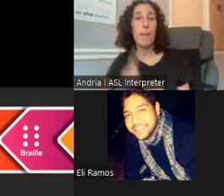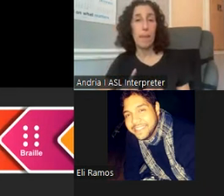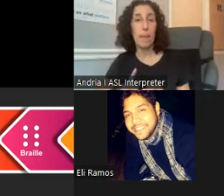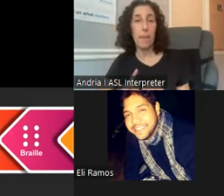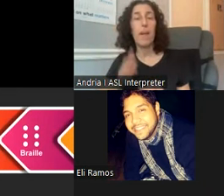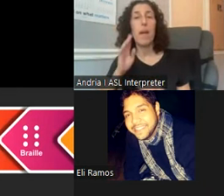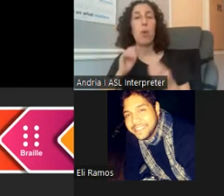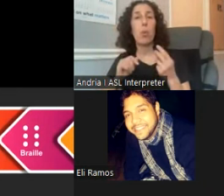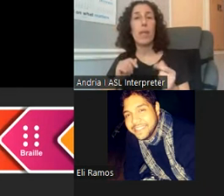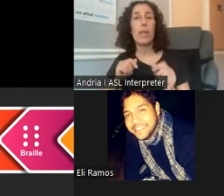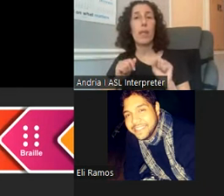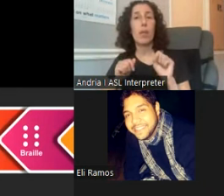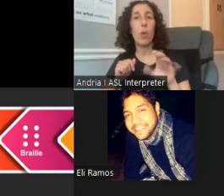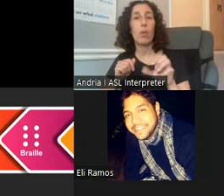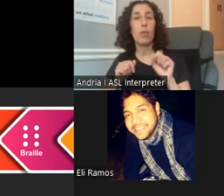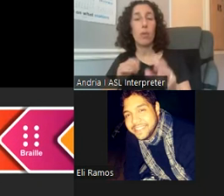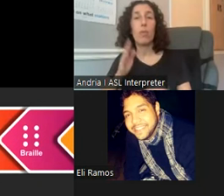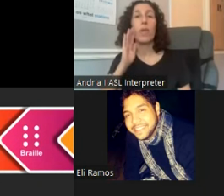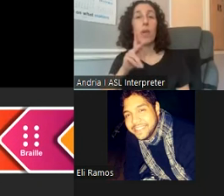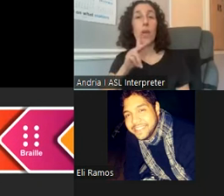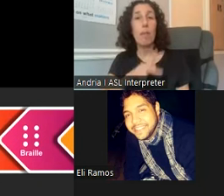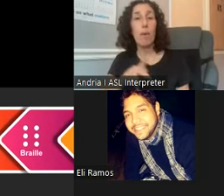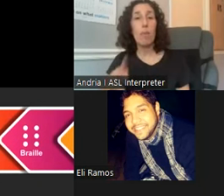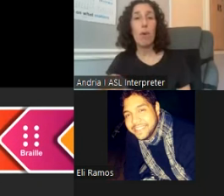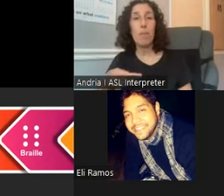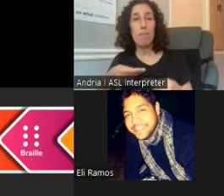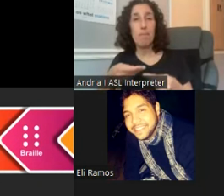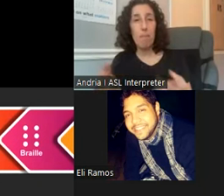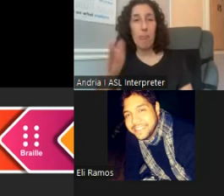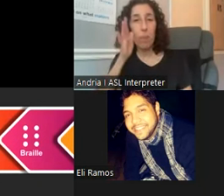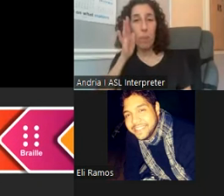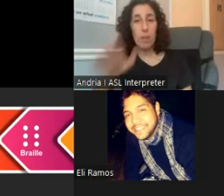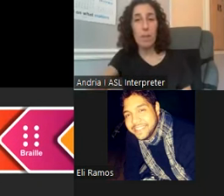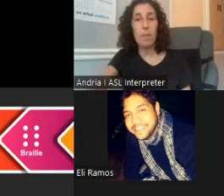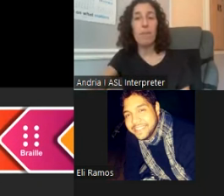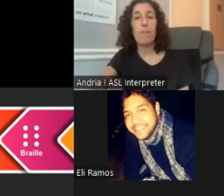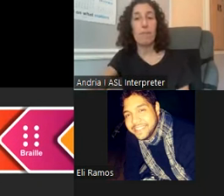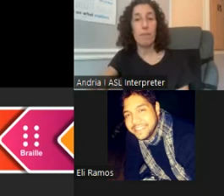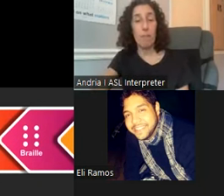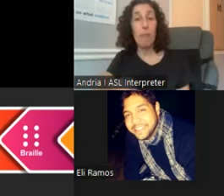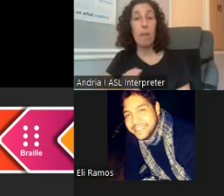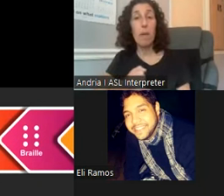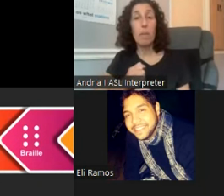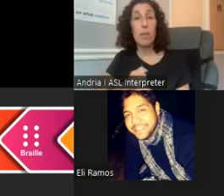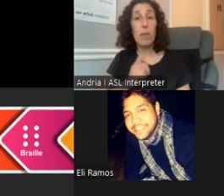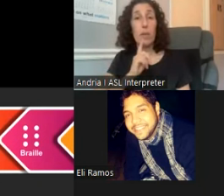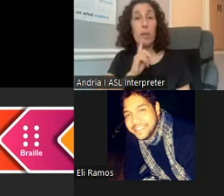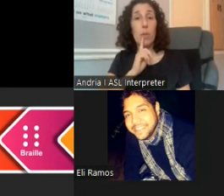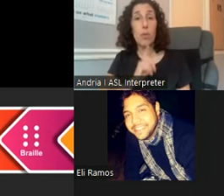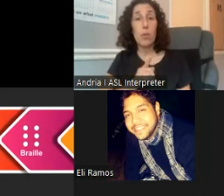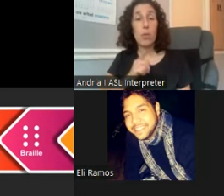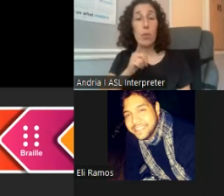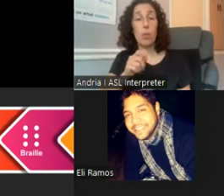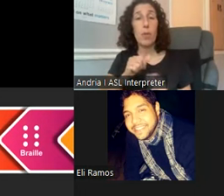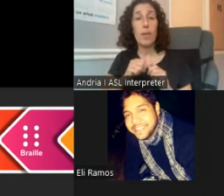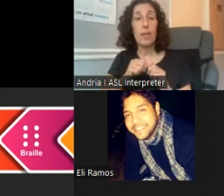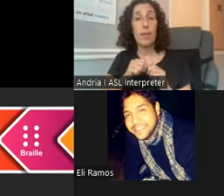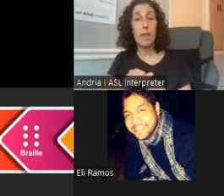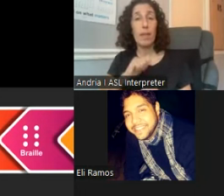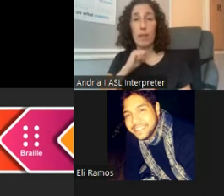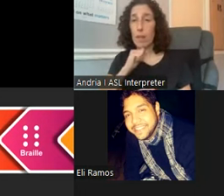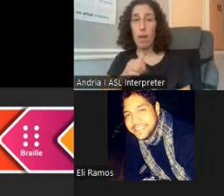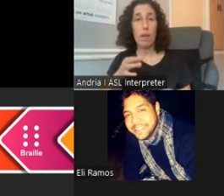get the PowerPoint, so you'll have all of them. But the big things are to make sure you remain non-judgmental, respect